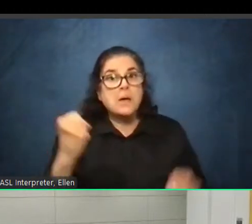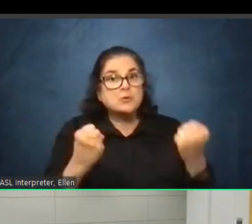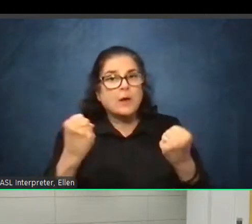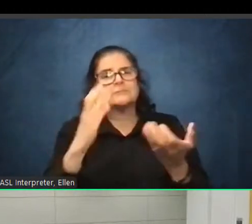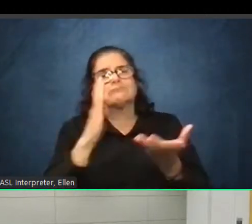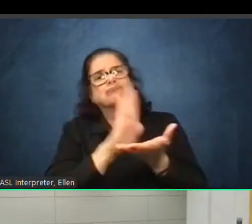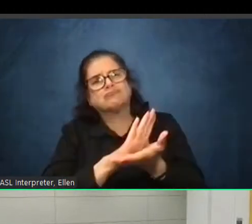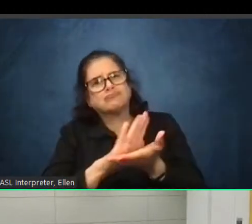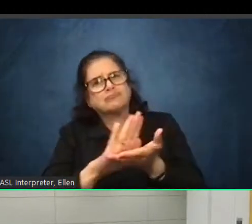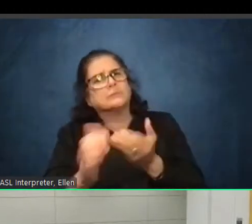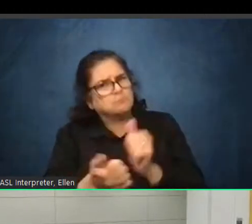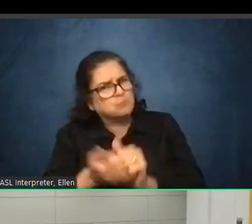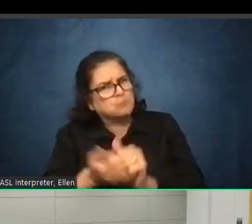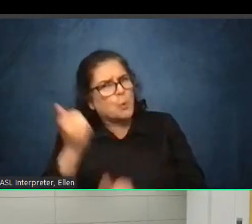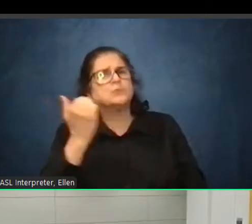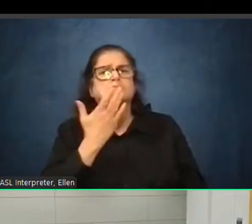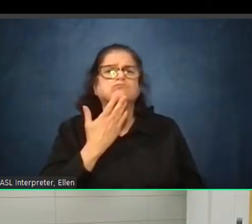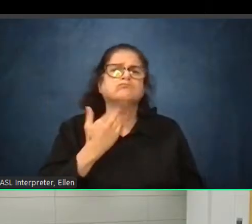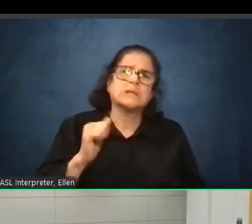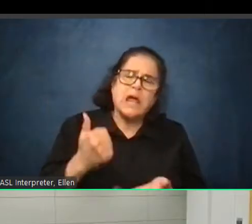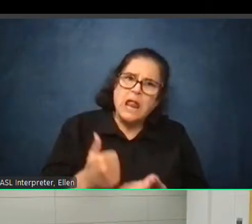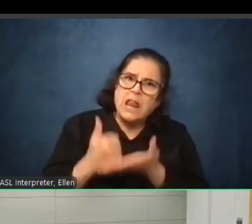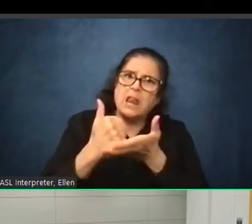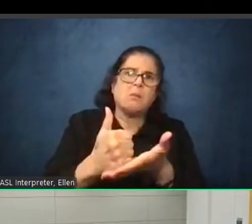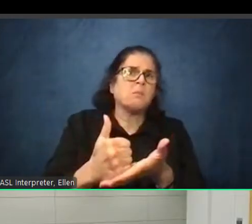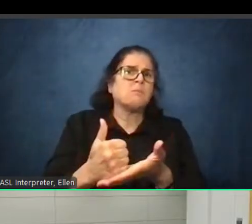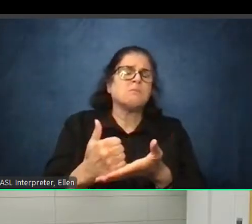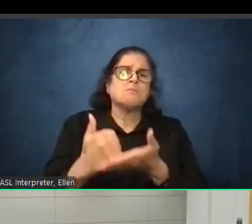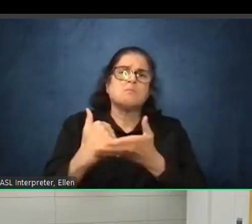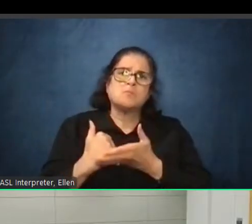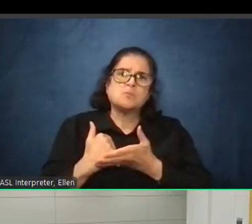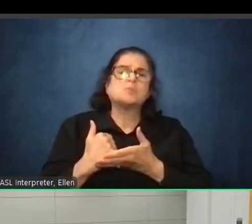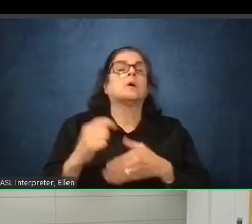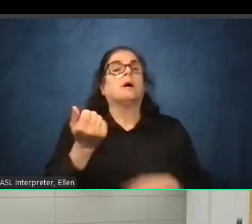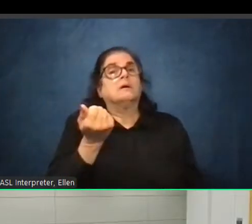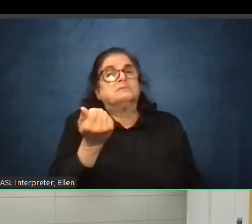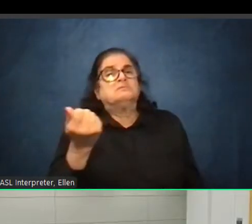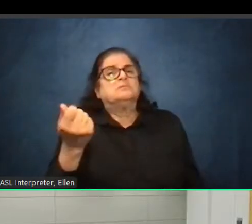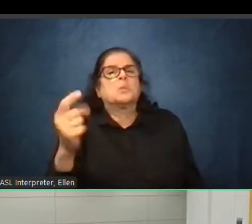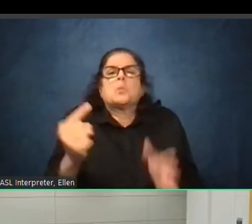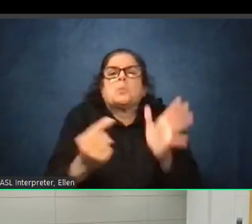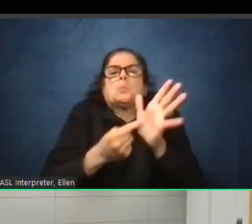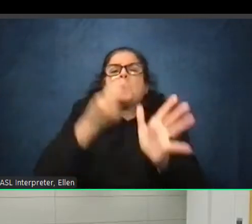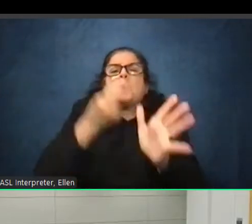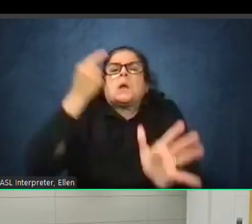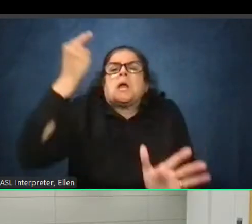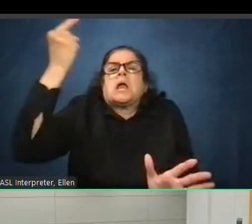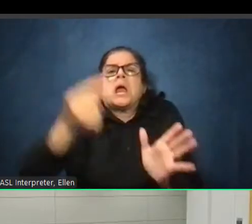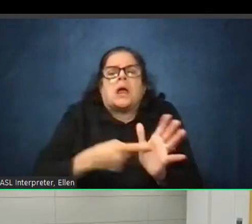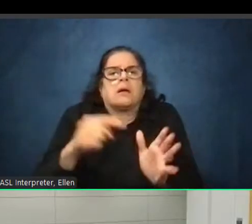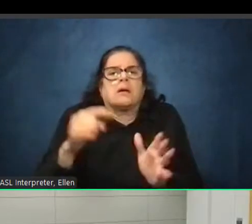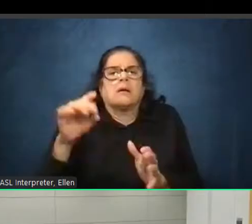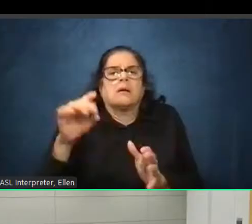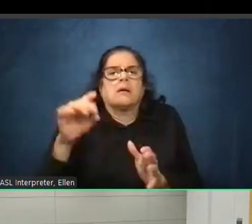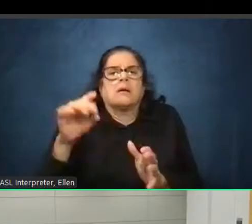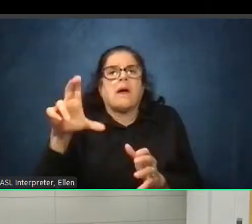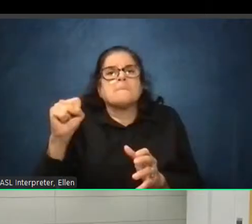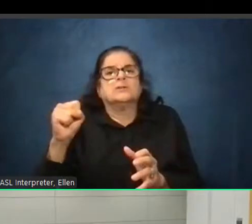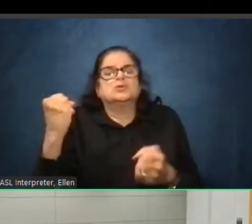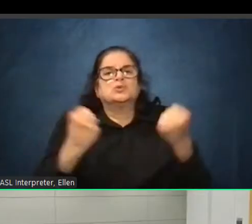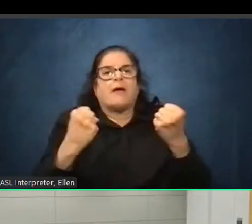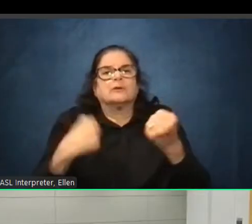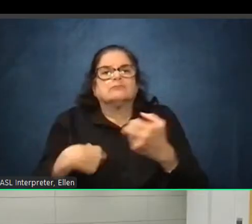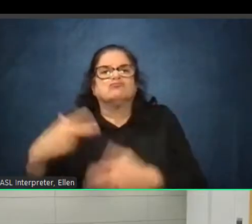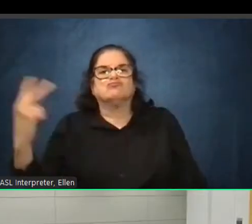very helpful. I've only had a couple of instances where a bus driver just drove past me because he didn't want to stop and he saw me with